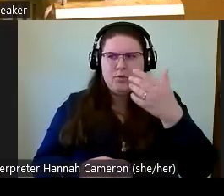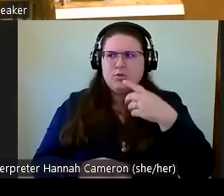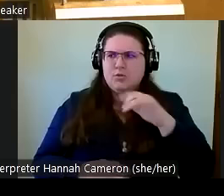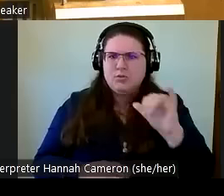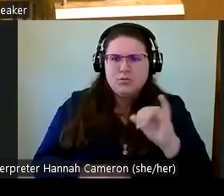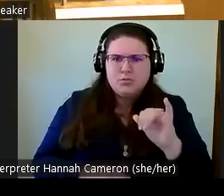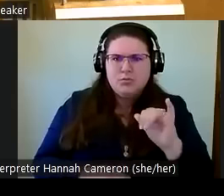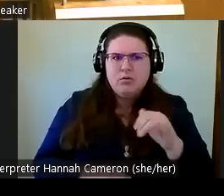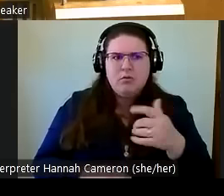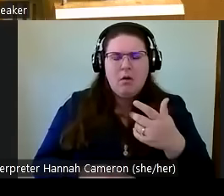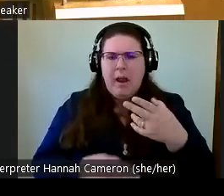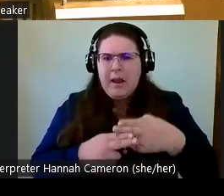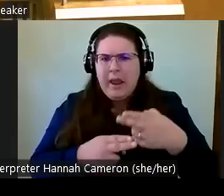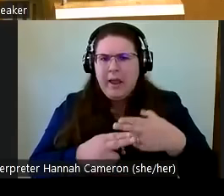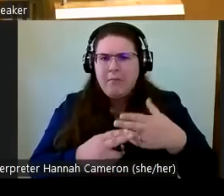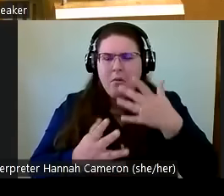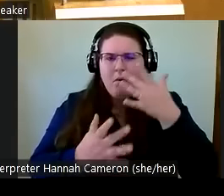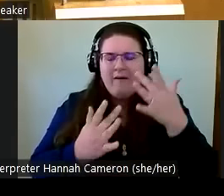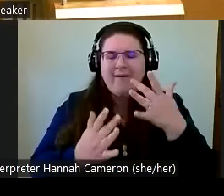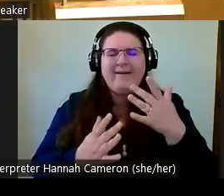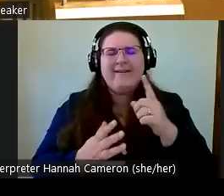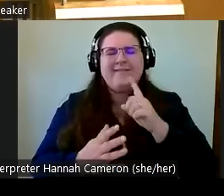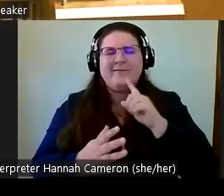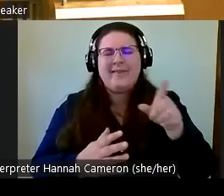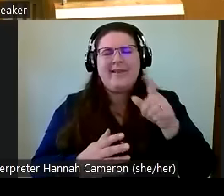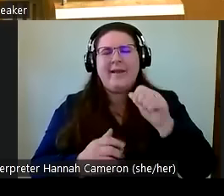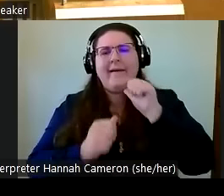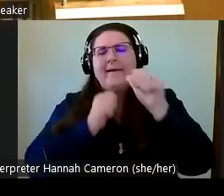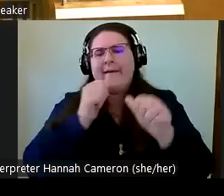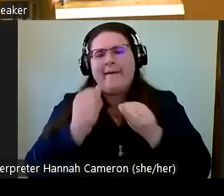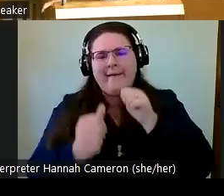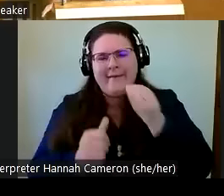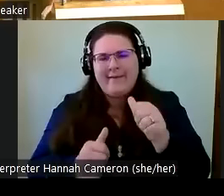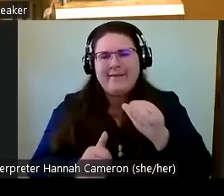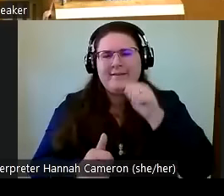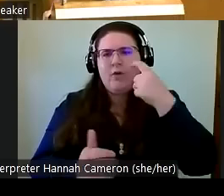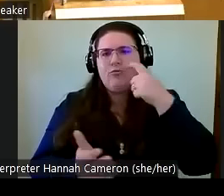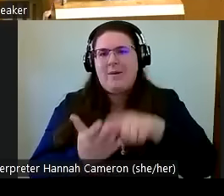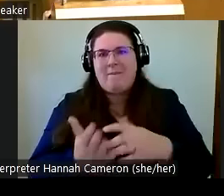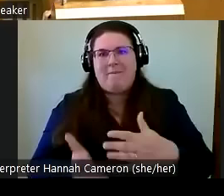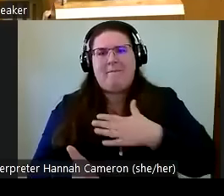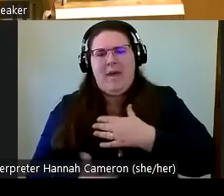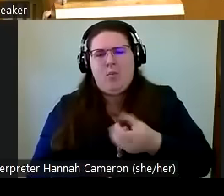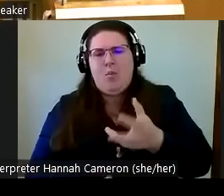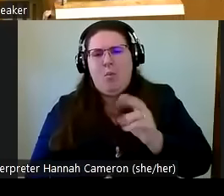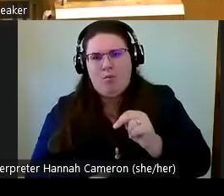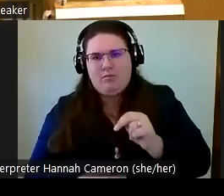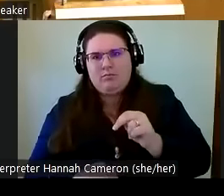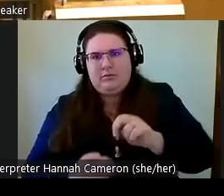know, sort of their denial was going on top of my denial at that stage.